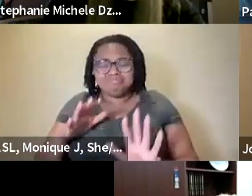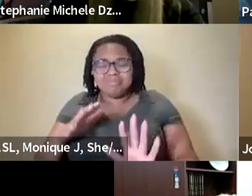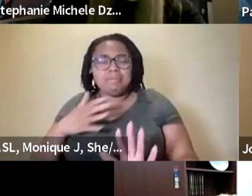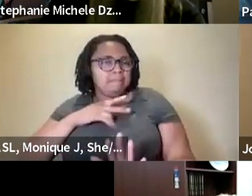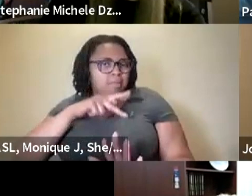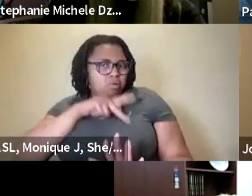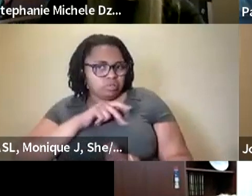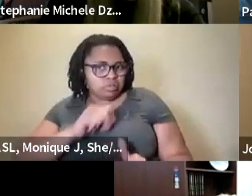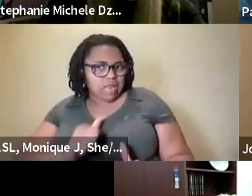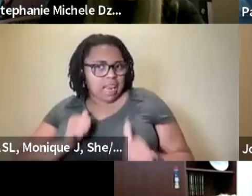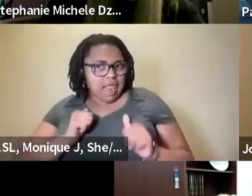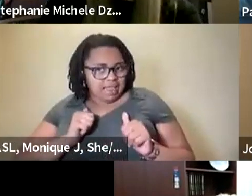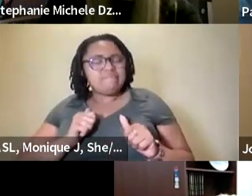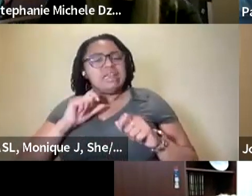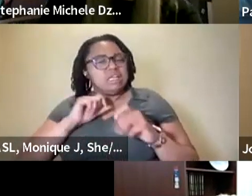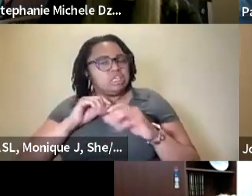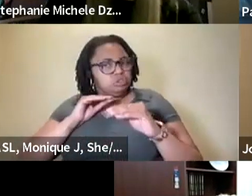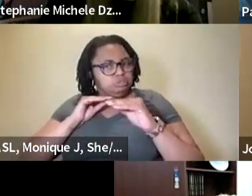need to take some time back.